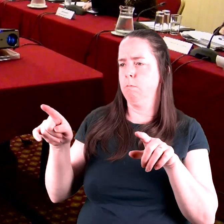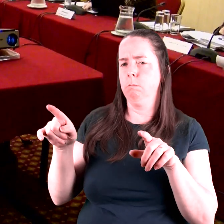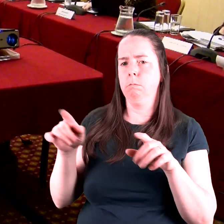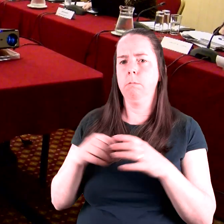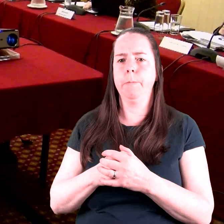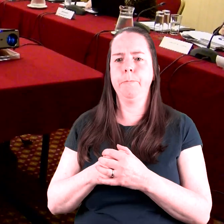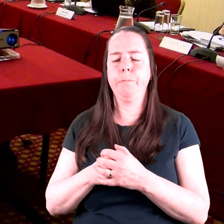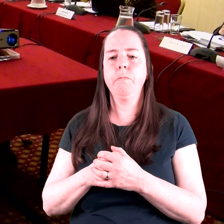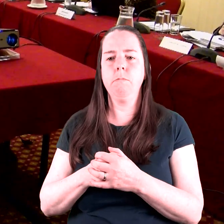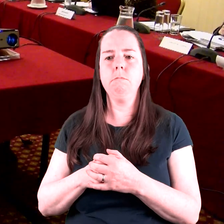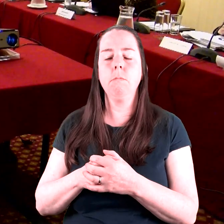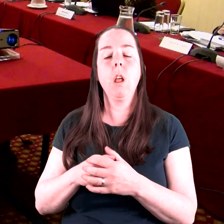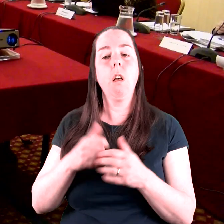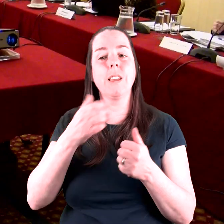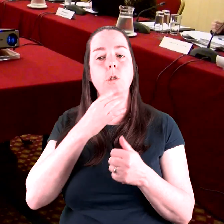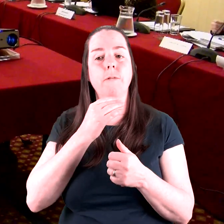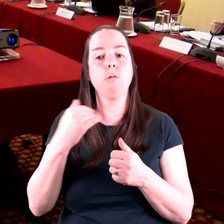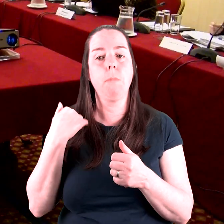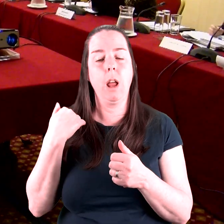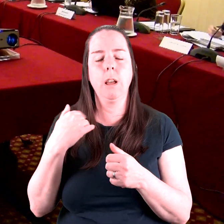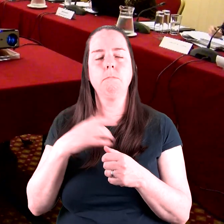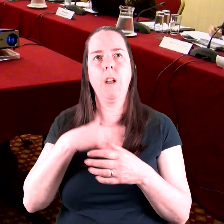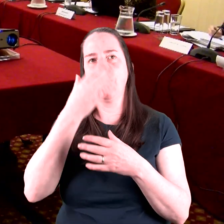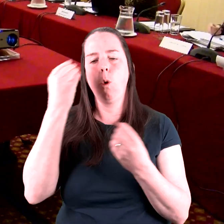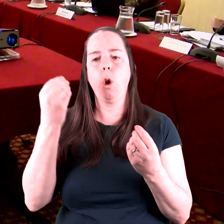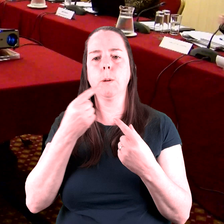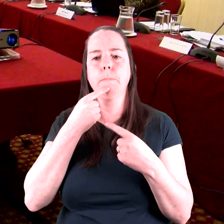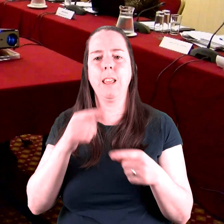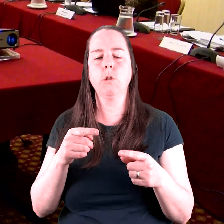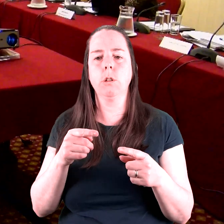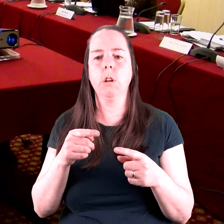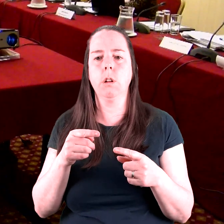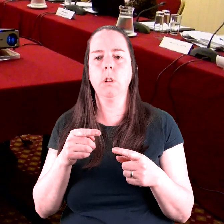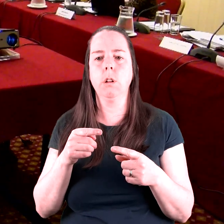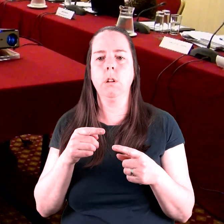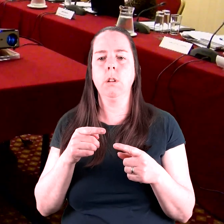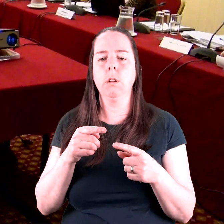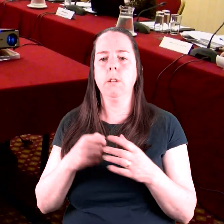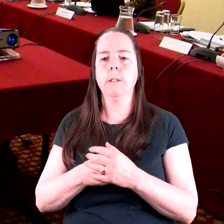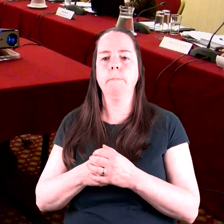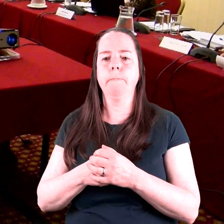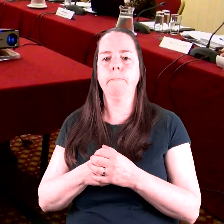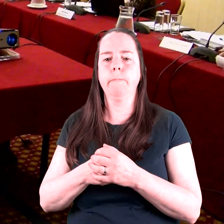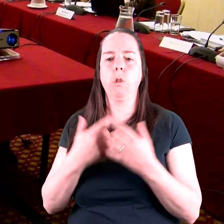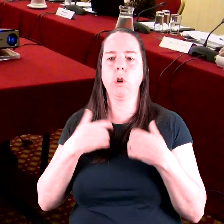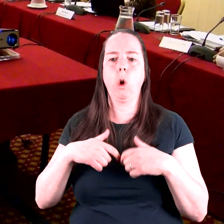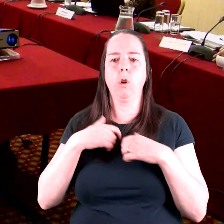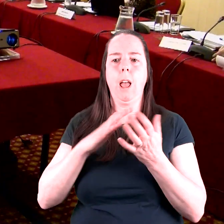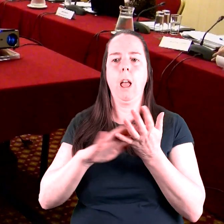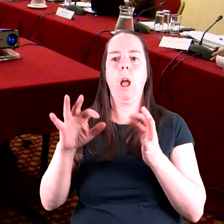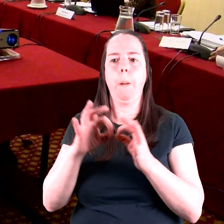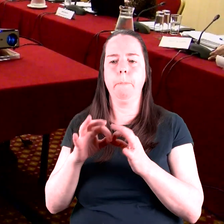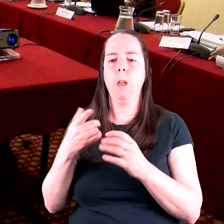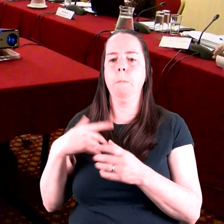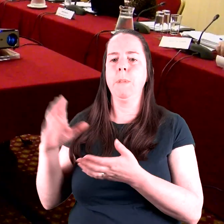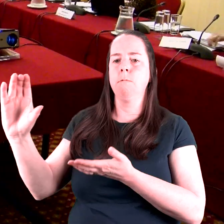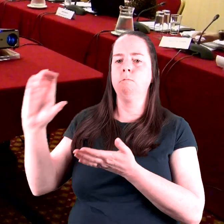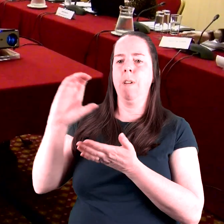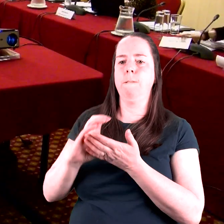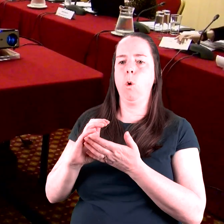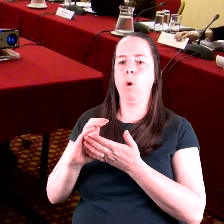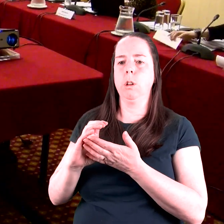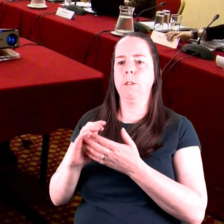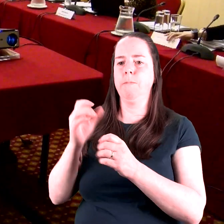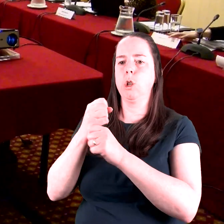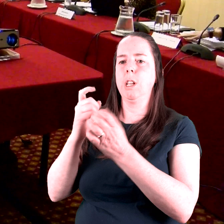professions? Thank you. That's a useful reminder, because I did forget to mention the Social Care Hub. So we've